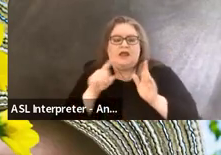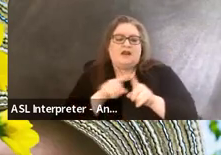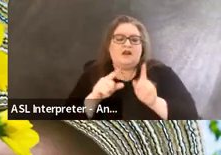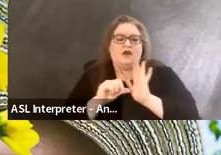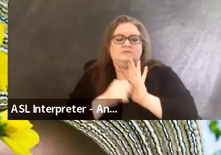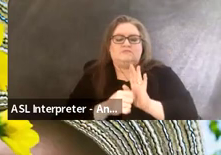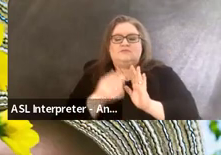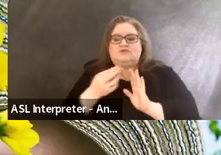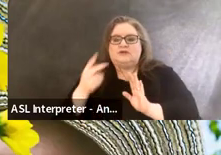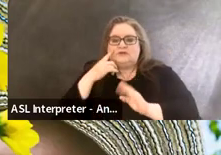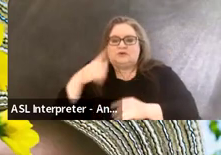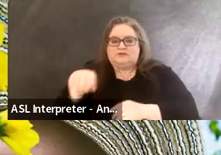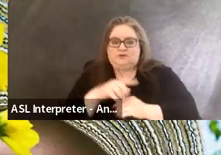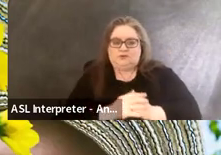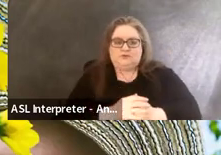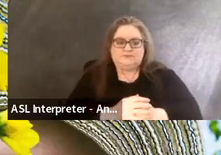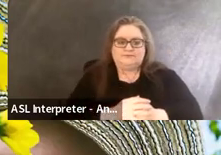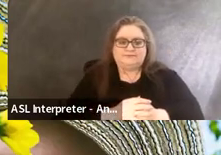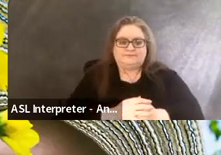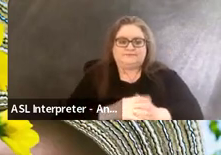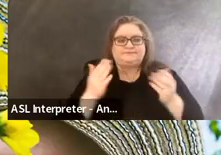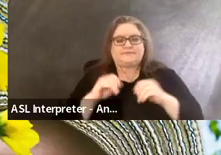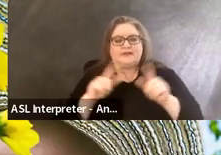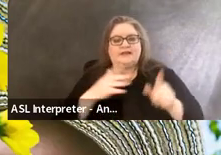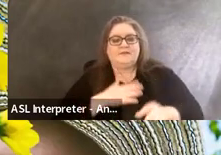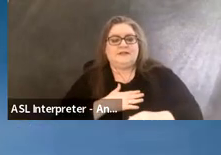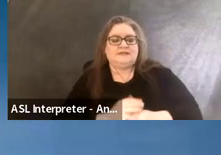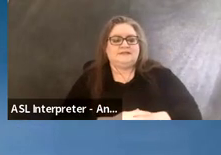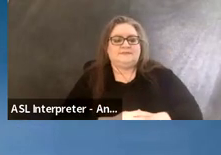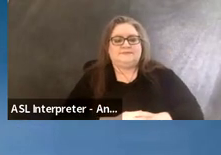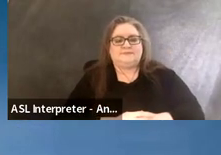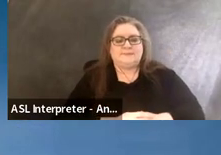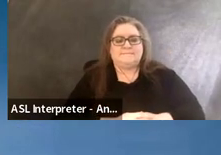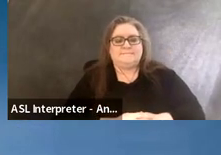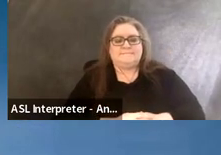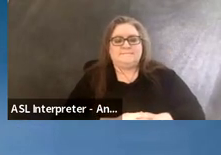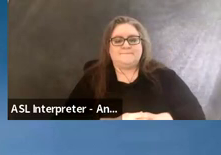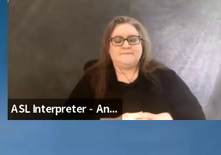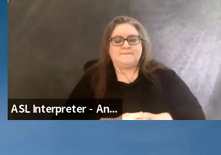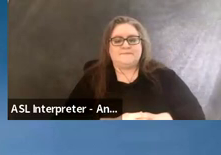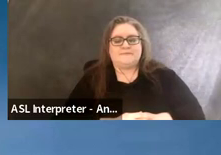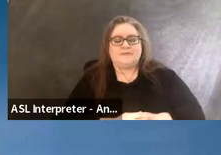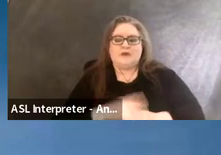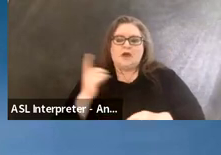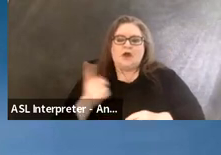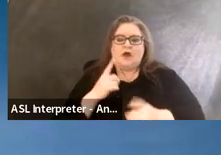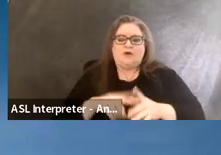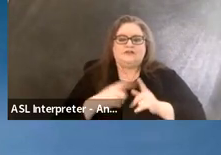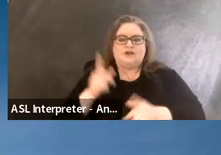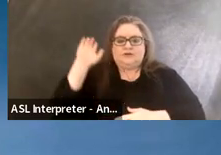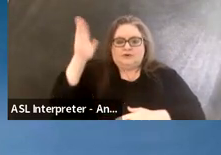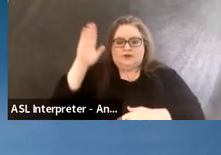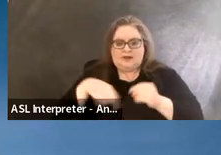of resources for you. Next slide, please. So when I always start a presentation